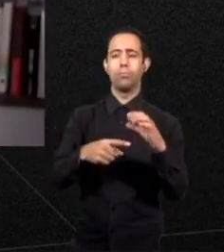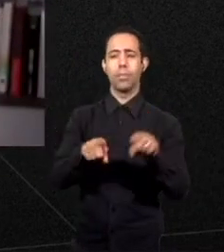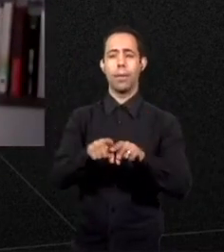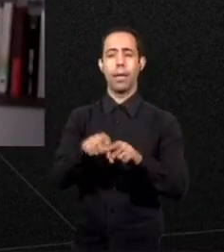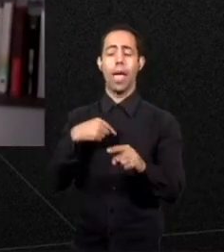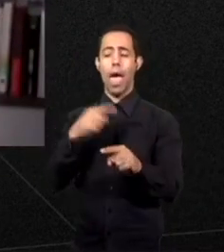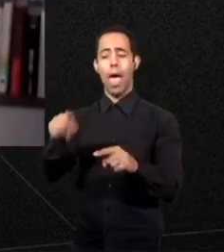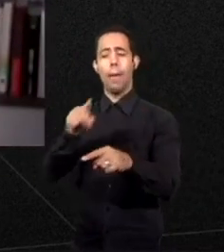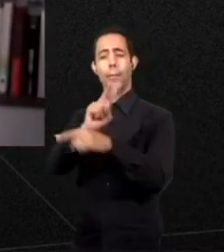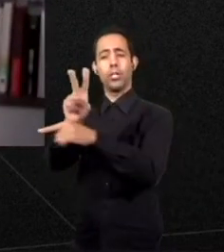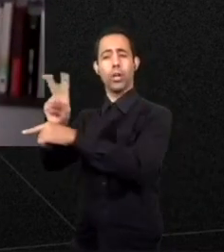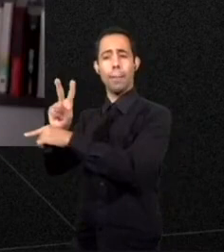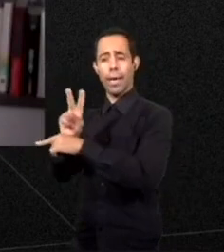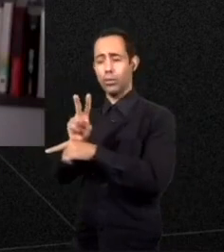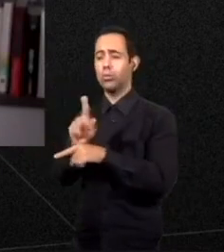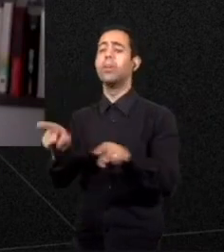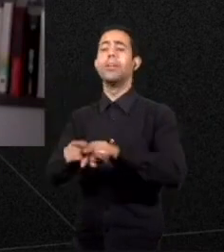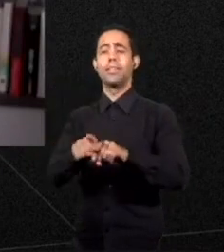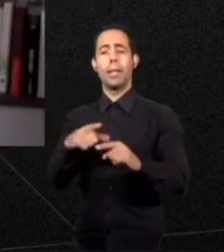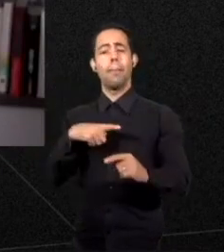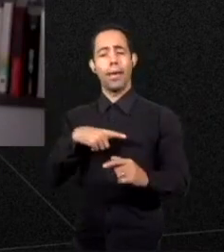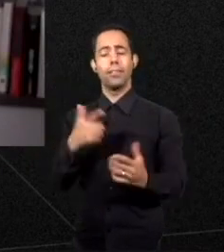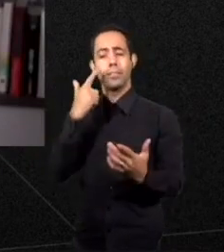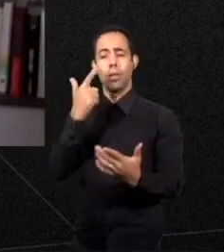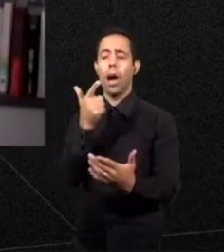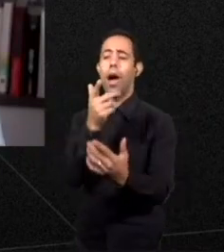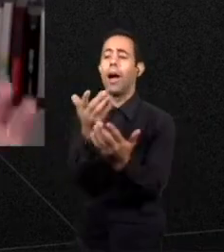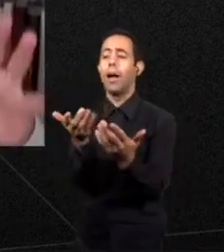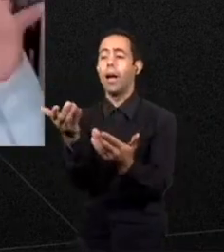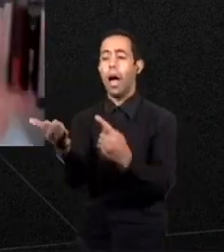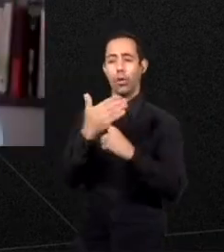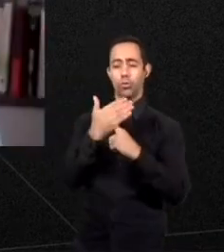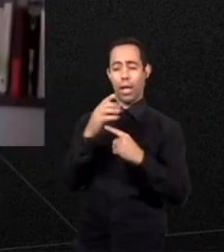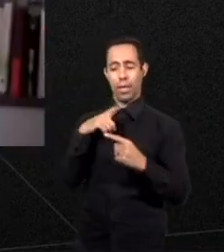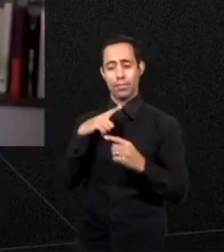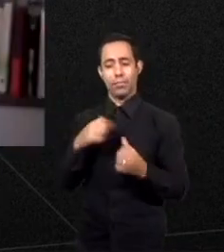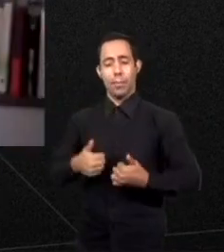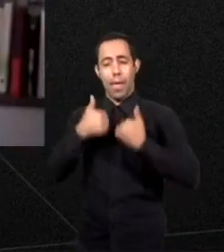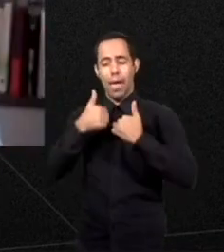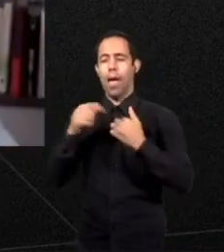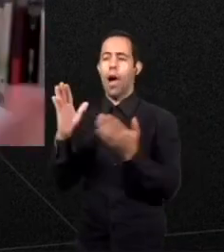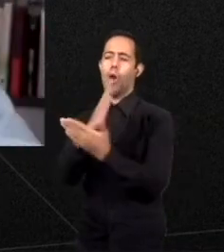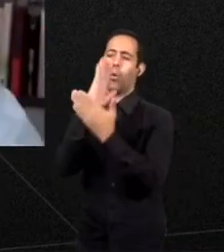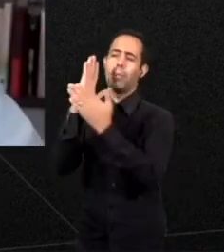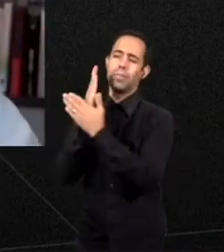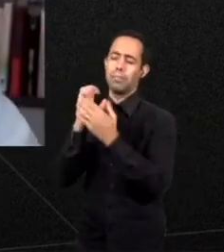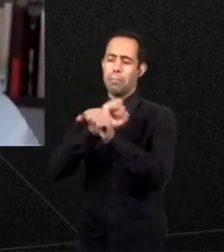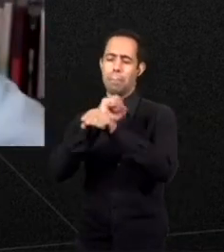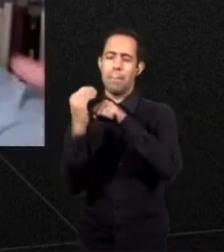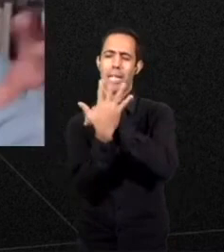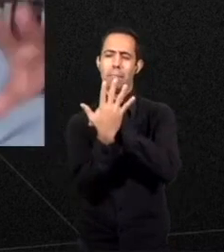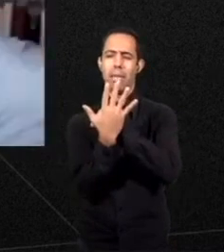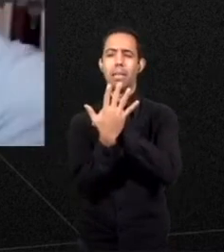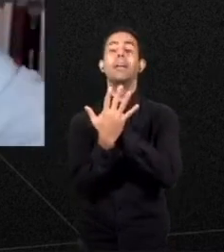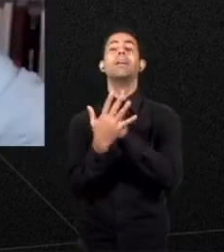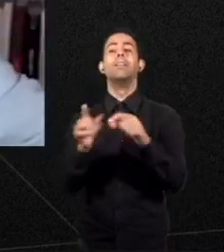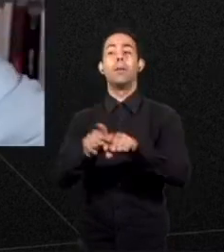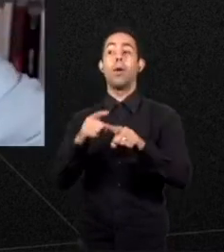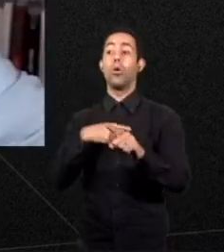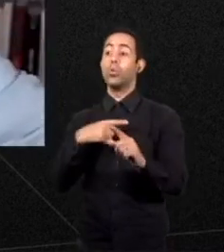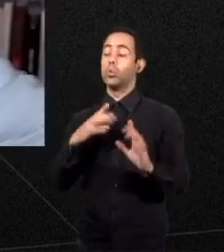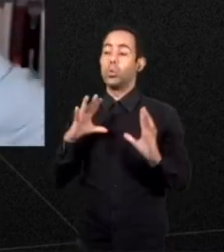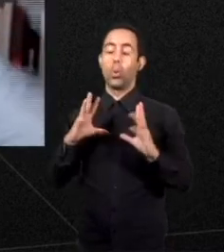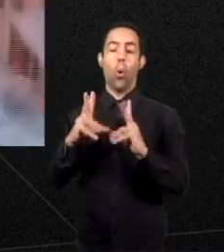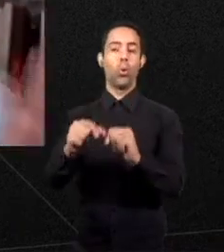monitoring and preventing pandemics, which must cover everybody, not just the rich